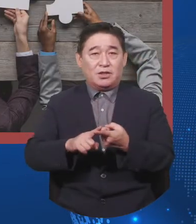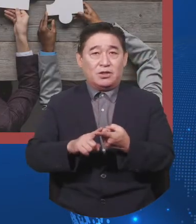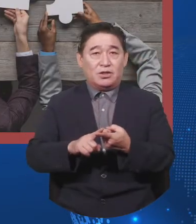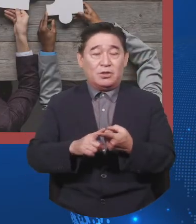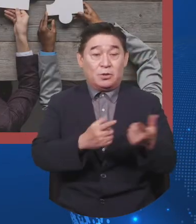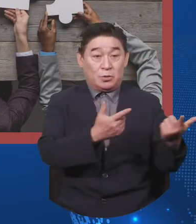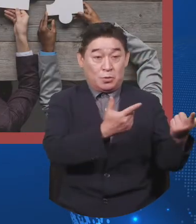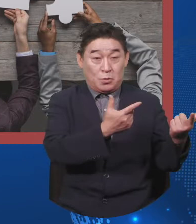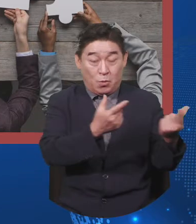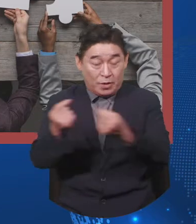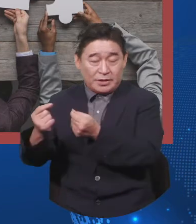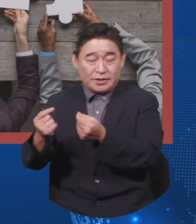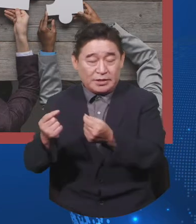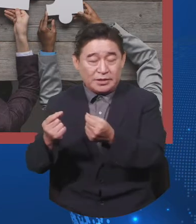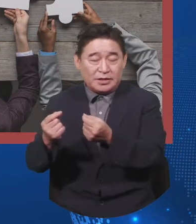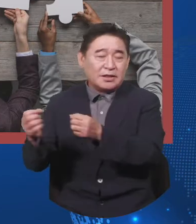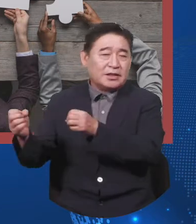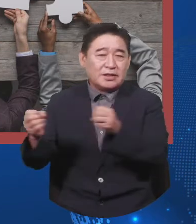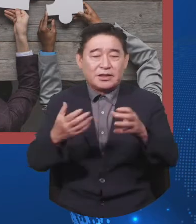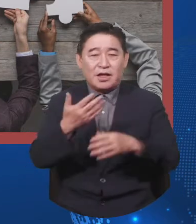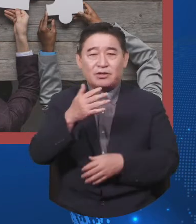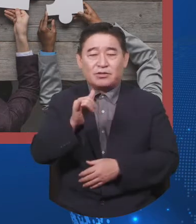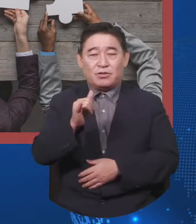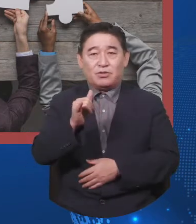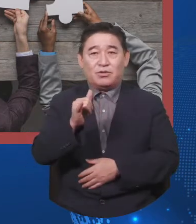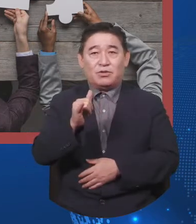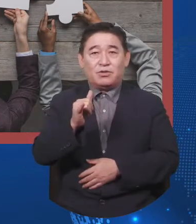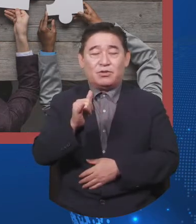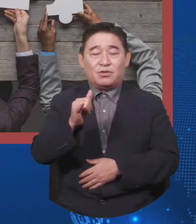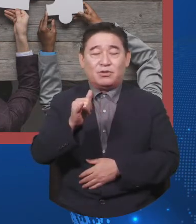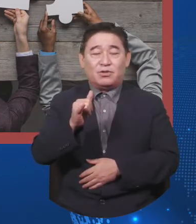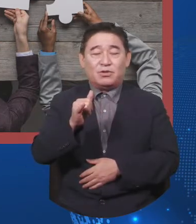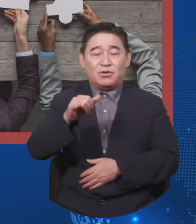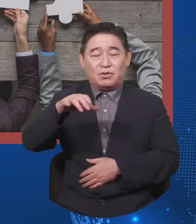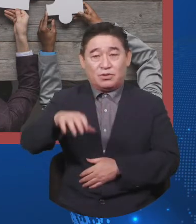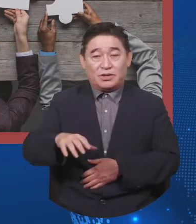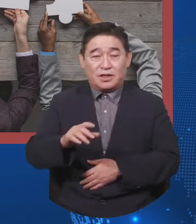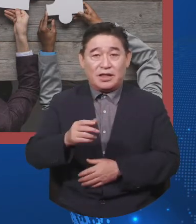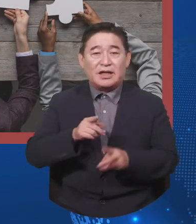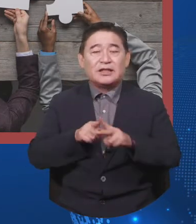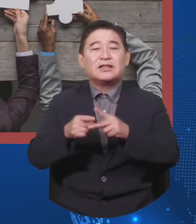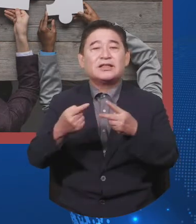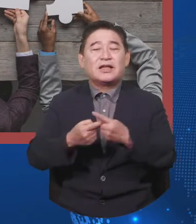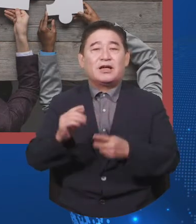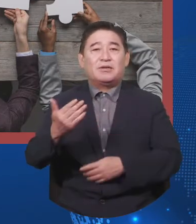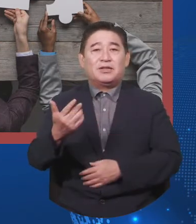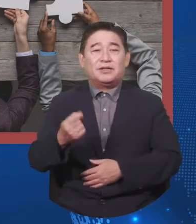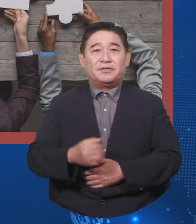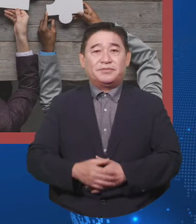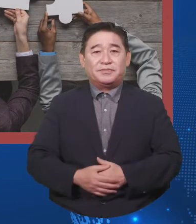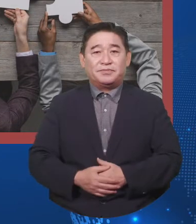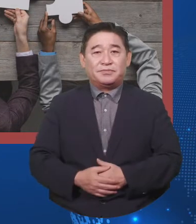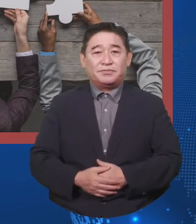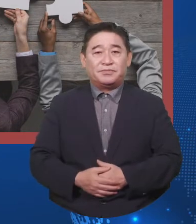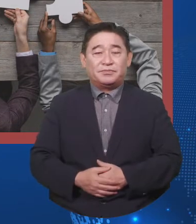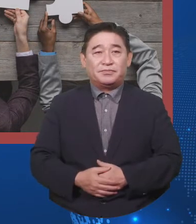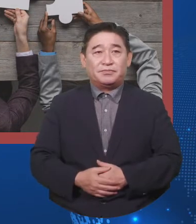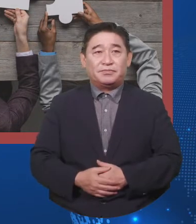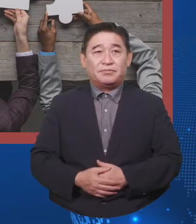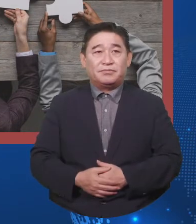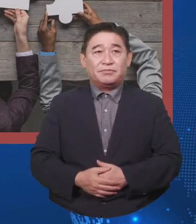And in order for this all to work, we need an inclusive